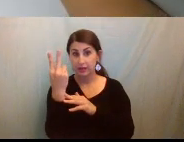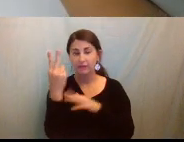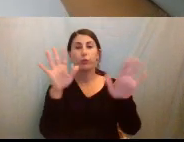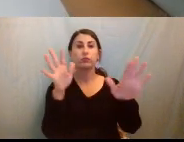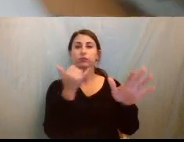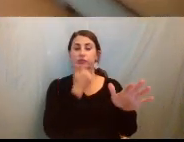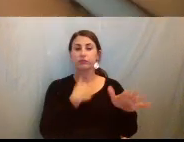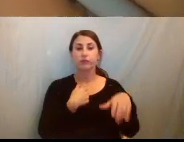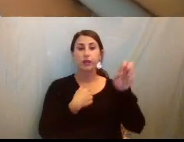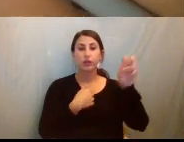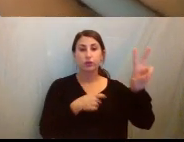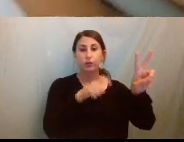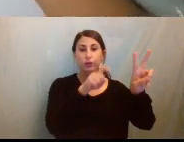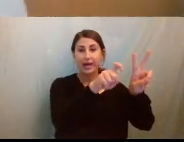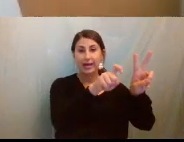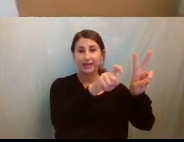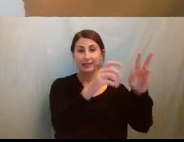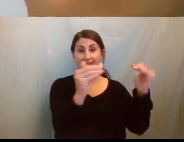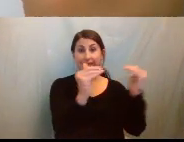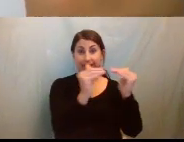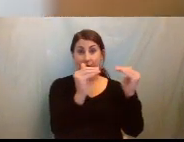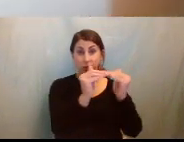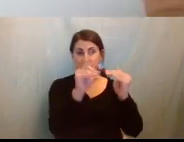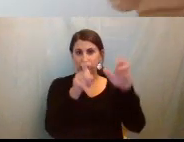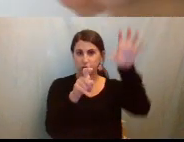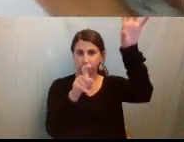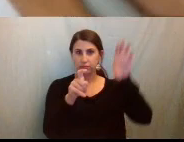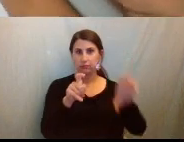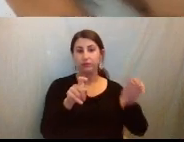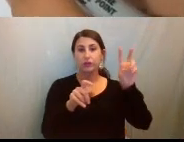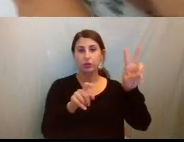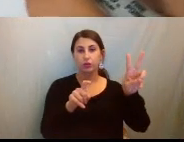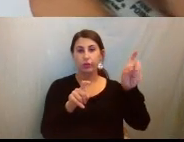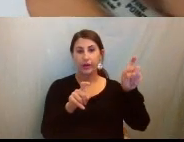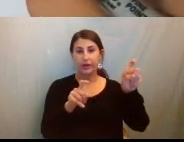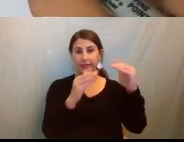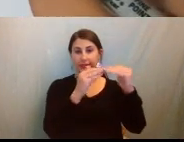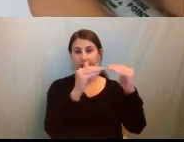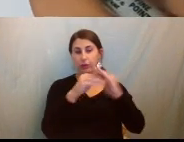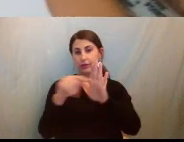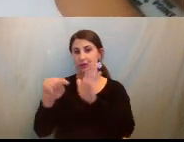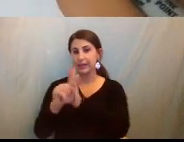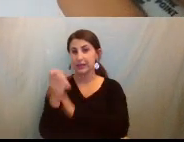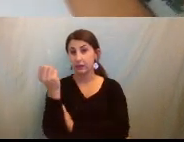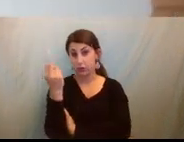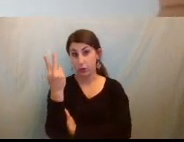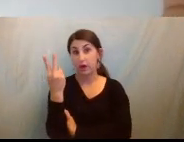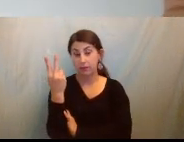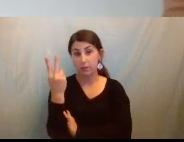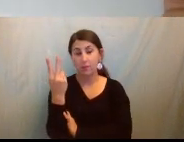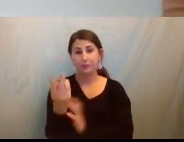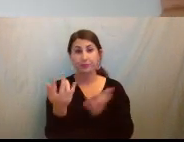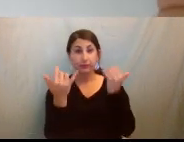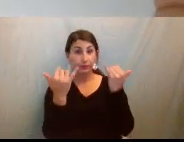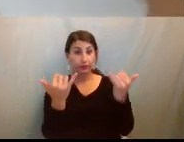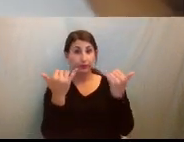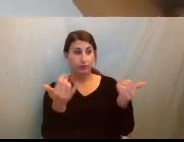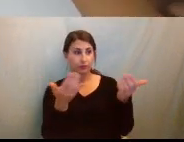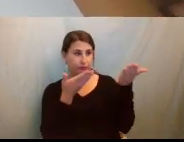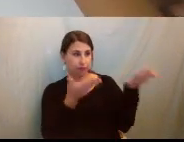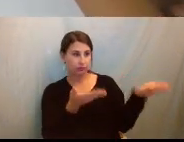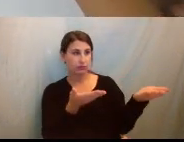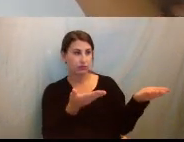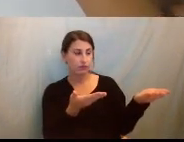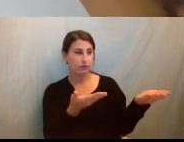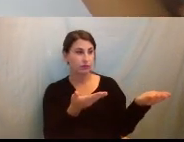12. Oh, sorry, 2x equals, I have to bring that whole thing down. So 2x equals negative 12. So right now